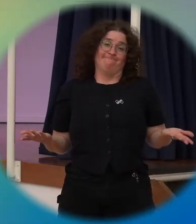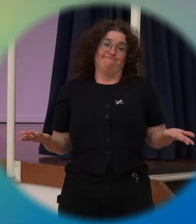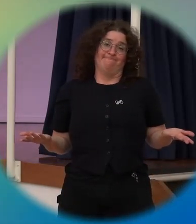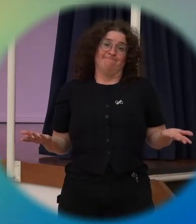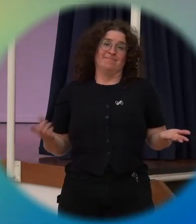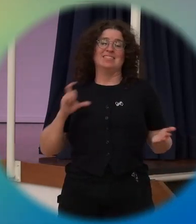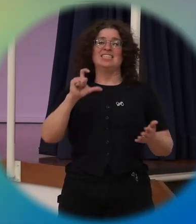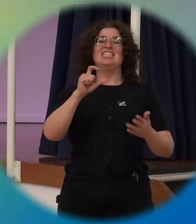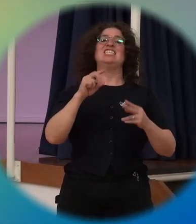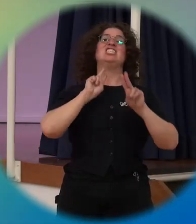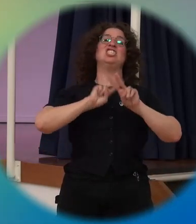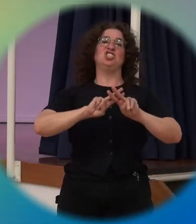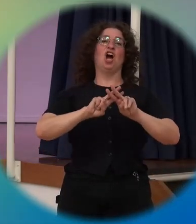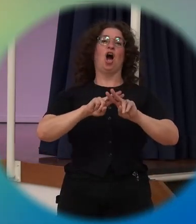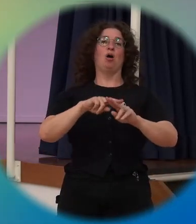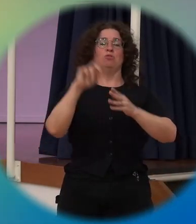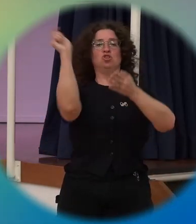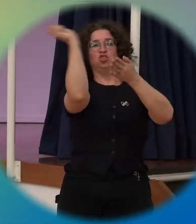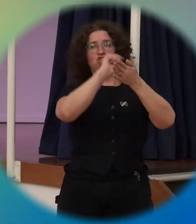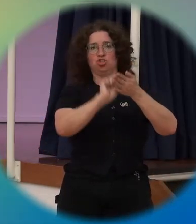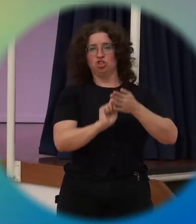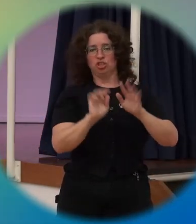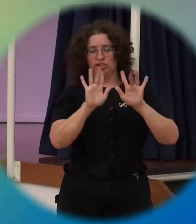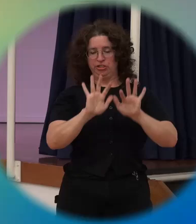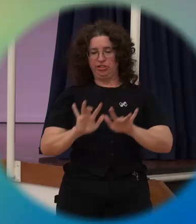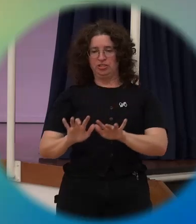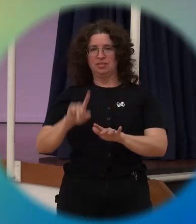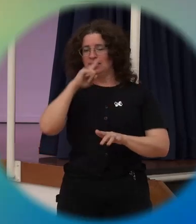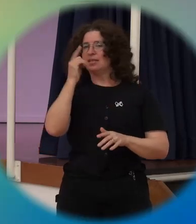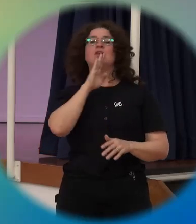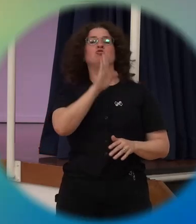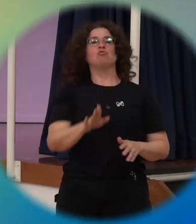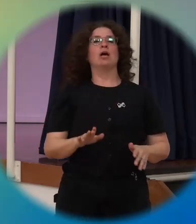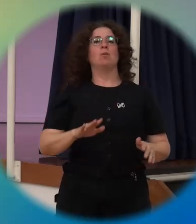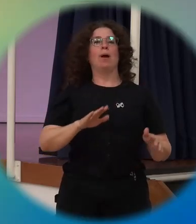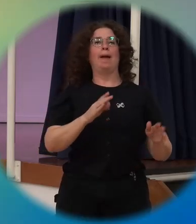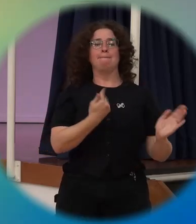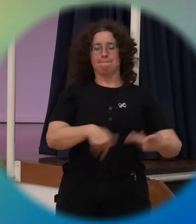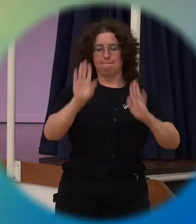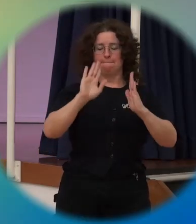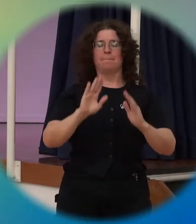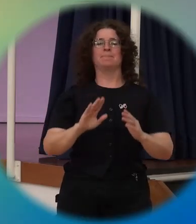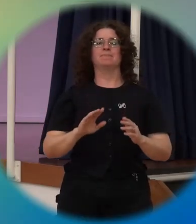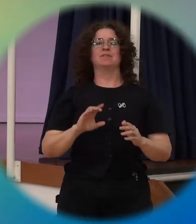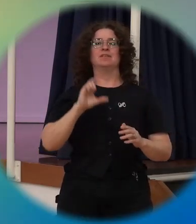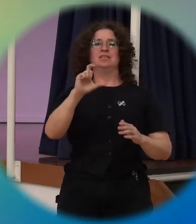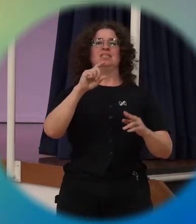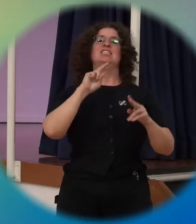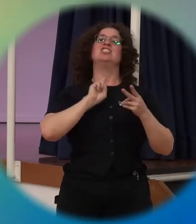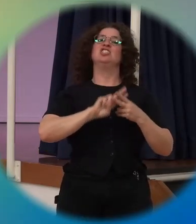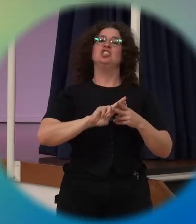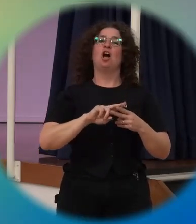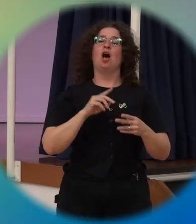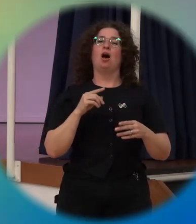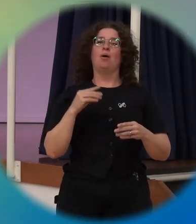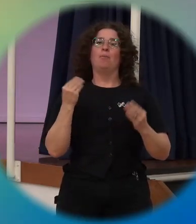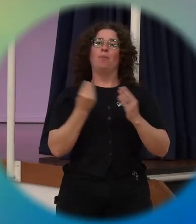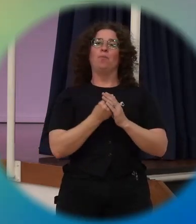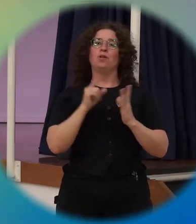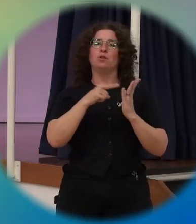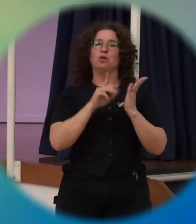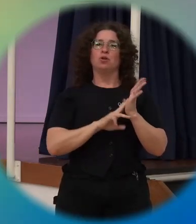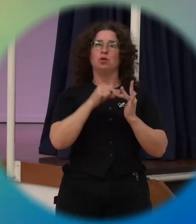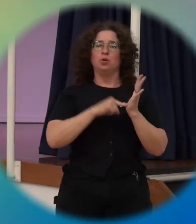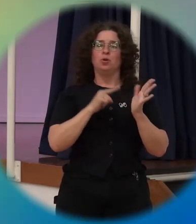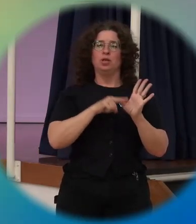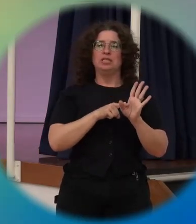C# scripts that we write, we can't immediately run them. Rather, the way C# and Unity works is that all these scripts are